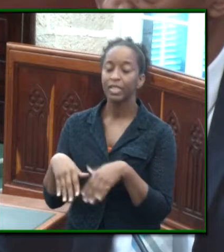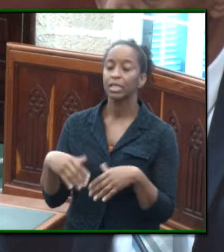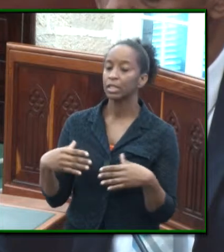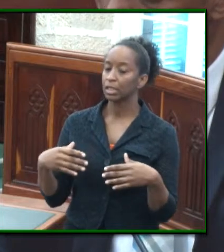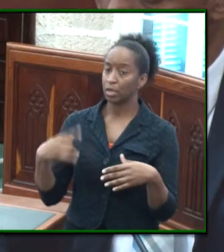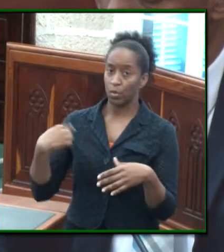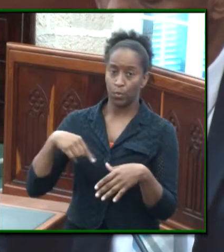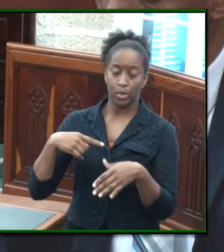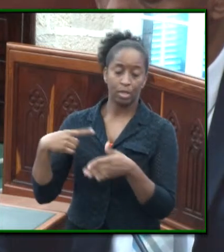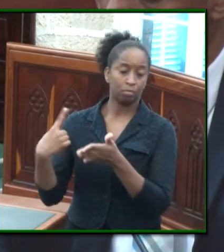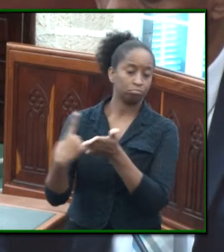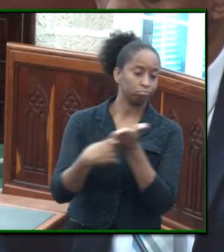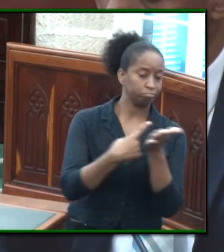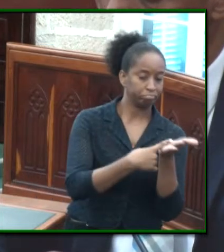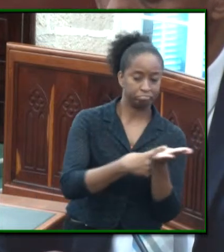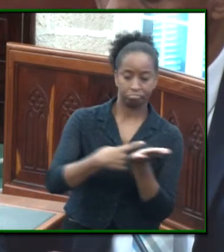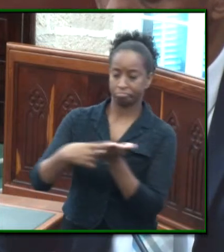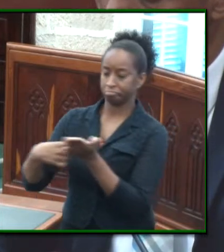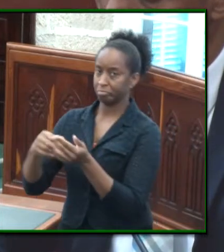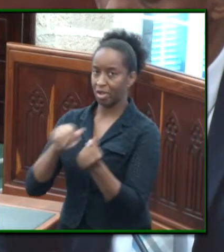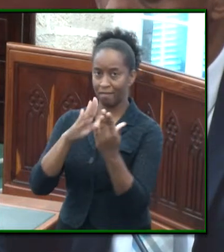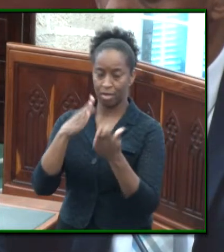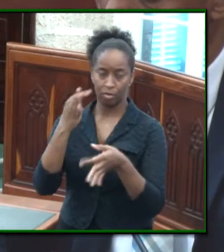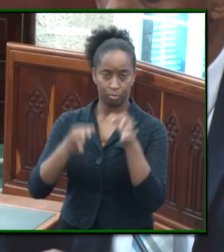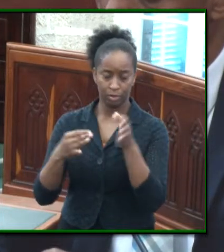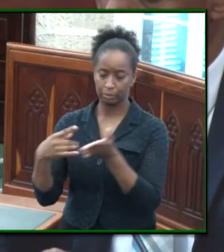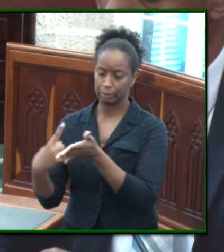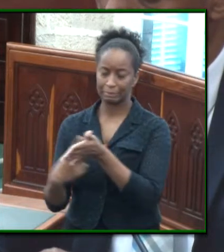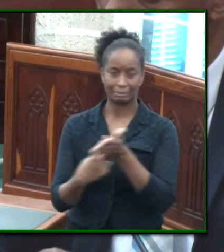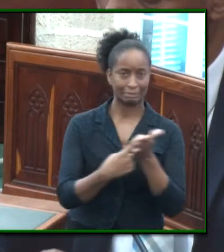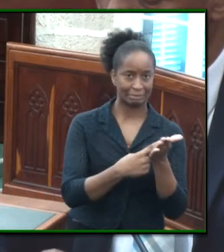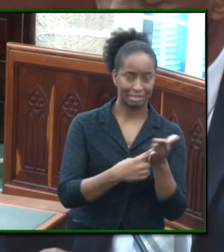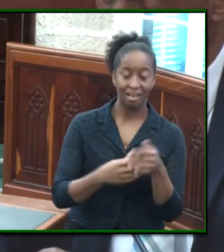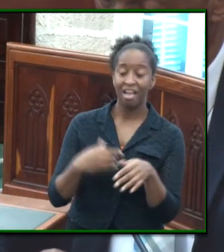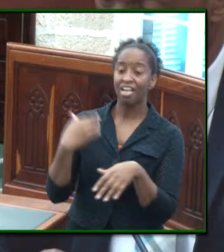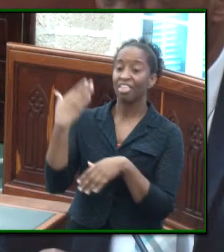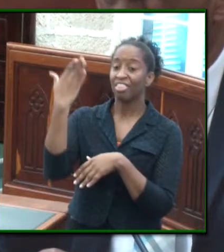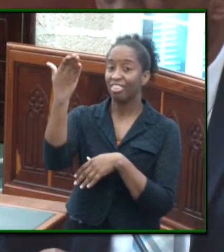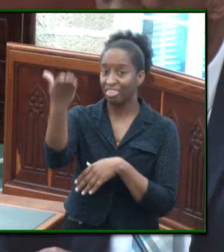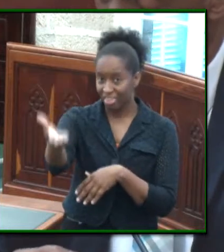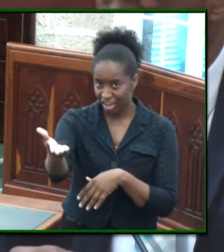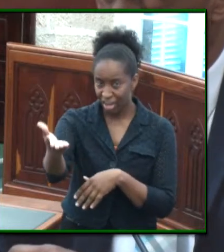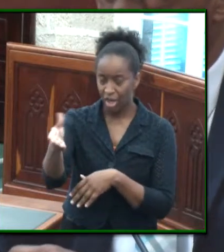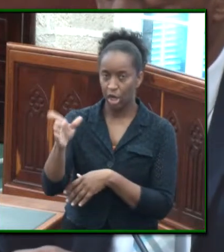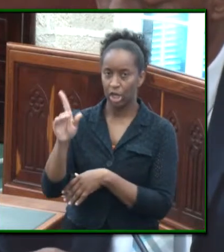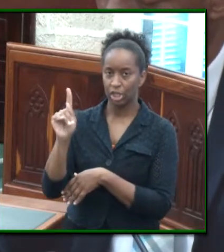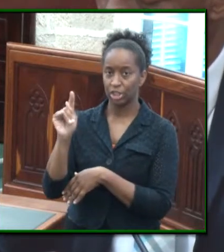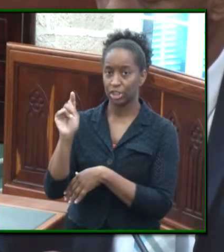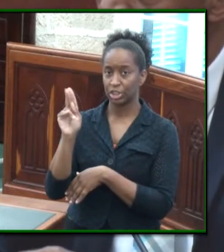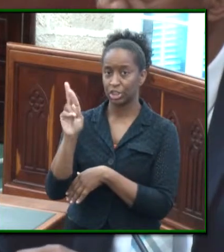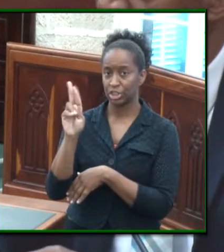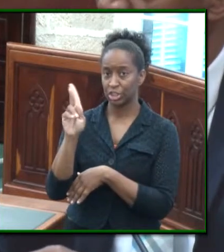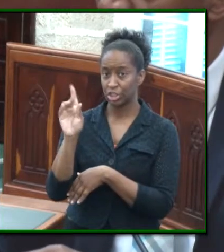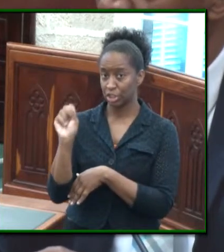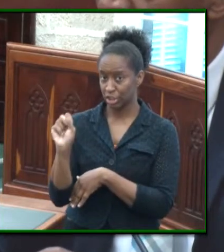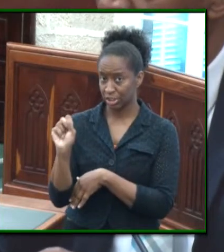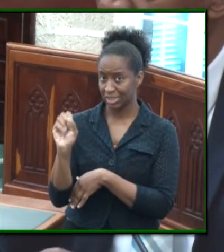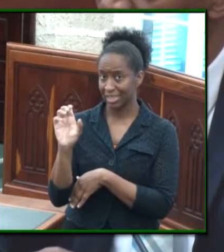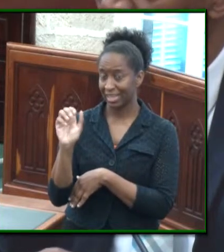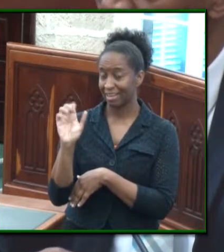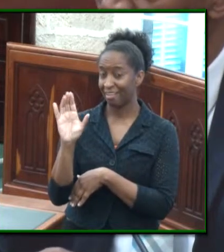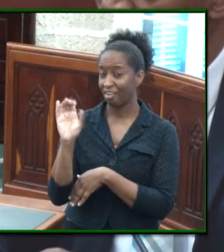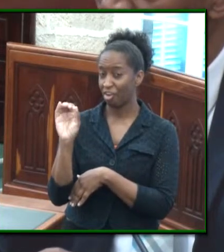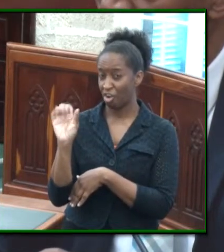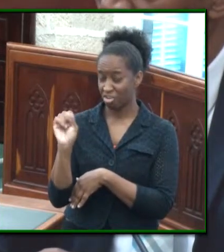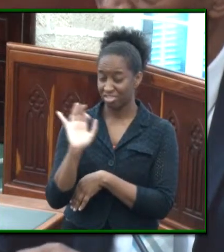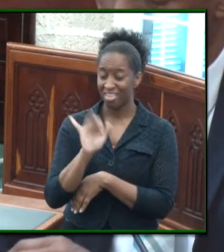the next morning the complete written decision of the judge was in the hands of the litigant. In